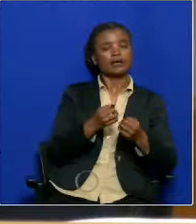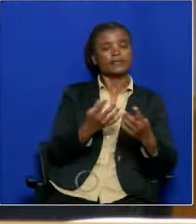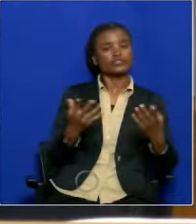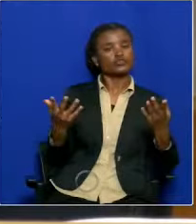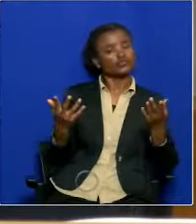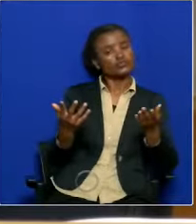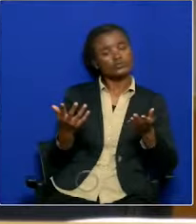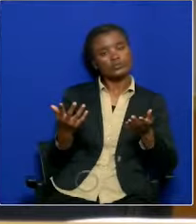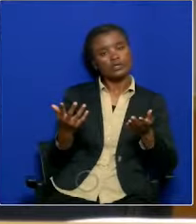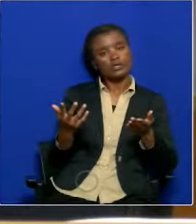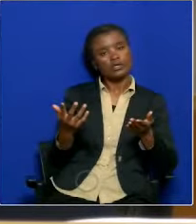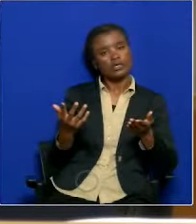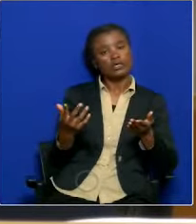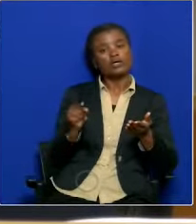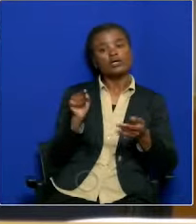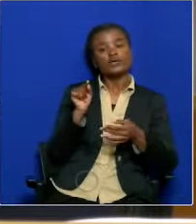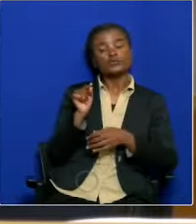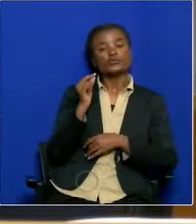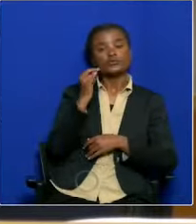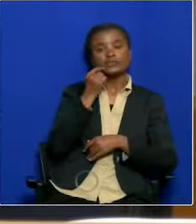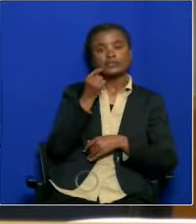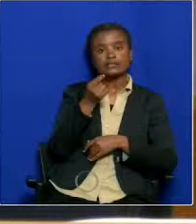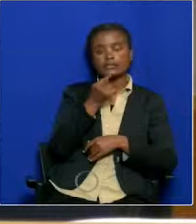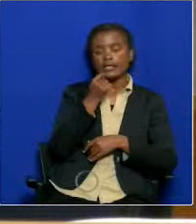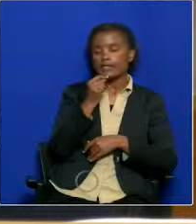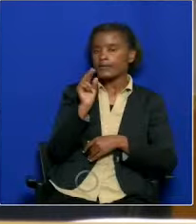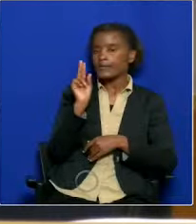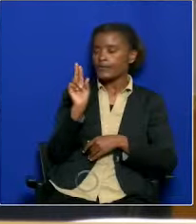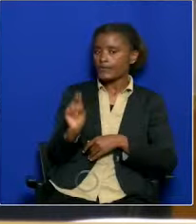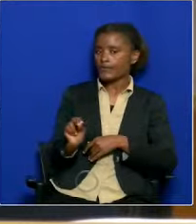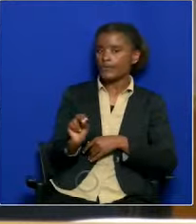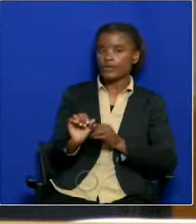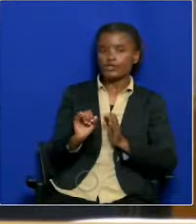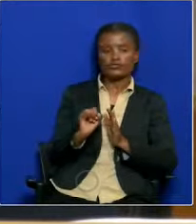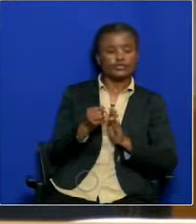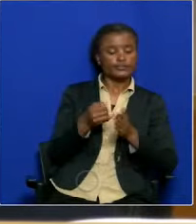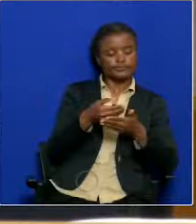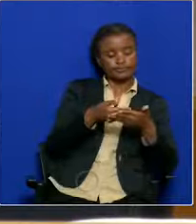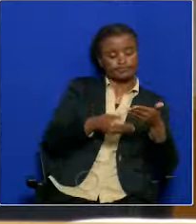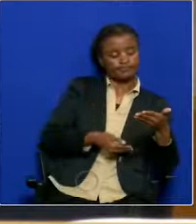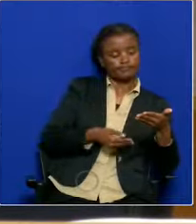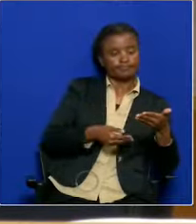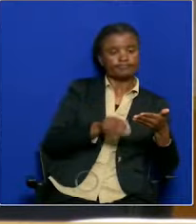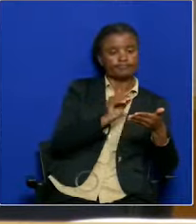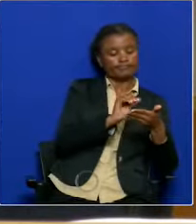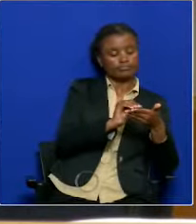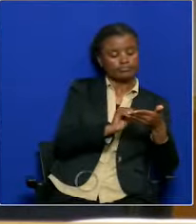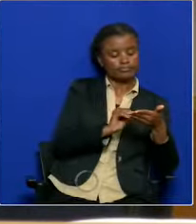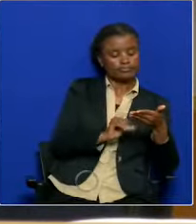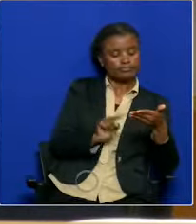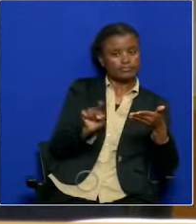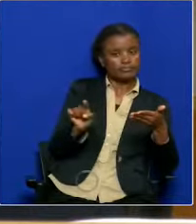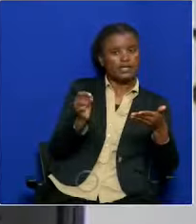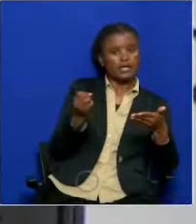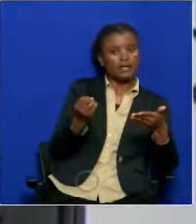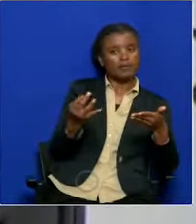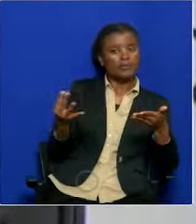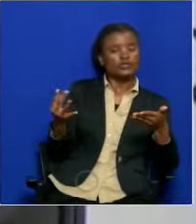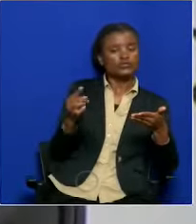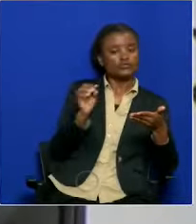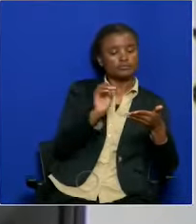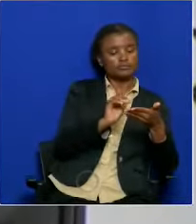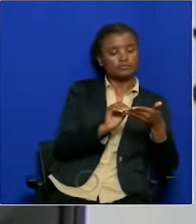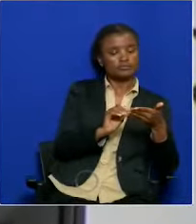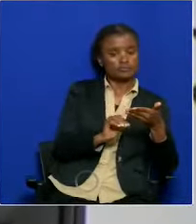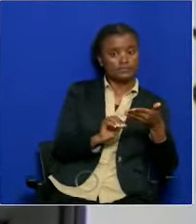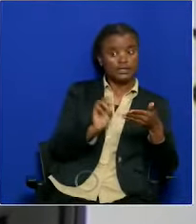And you said, no, it was just the quotation that helped inform the amount. Do you remember saying that? I